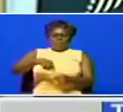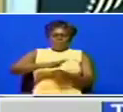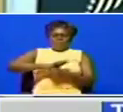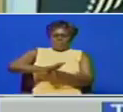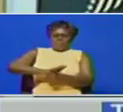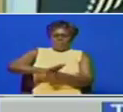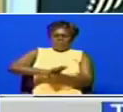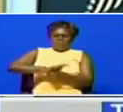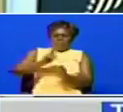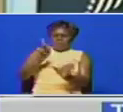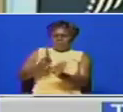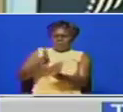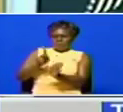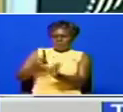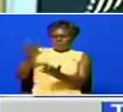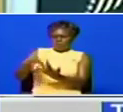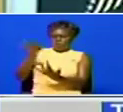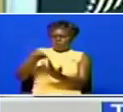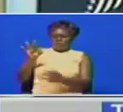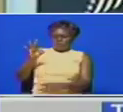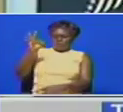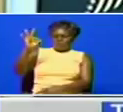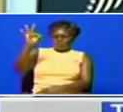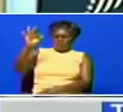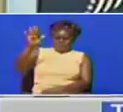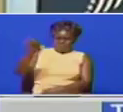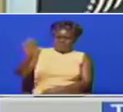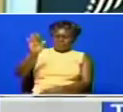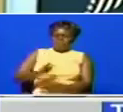to participate in choices about their future.